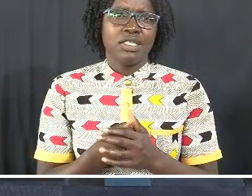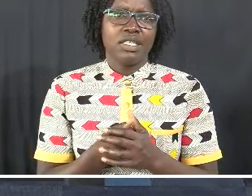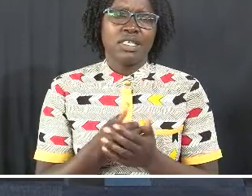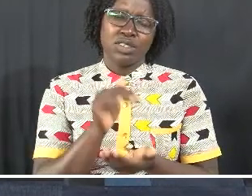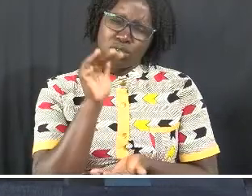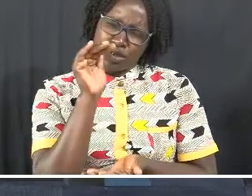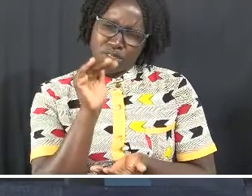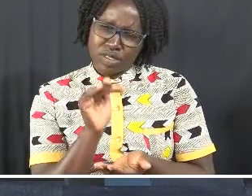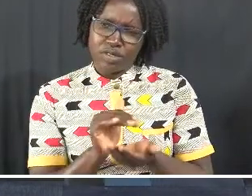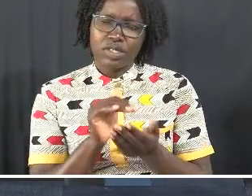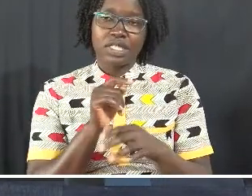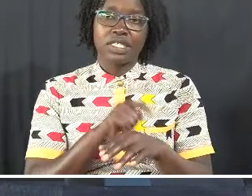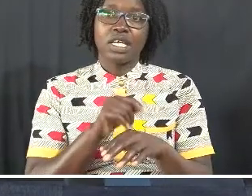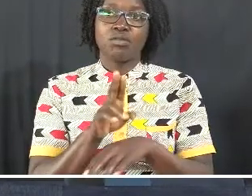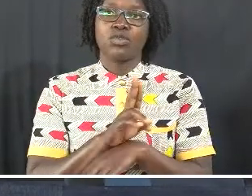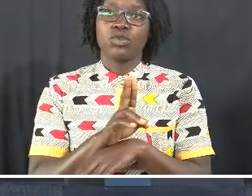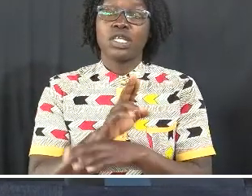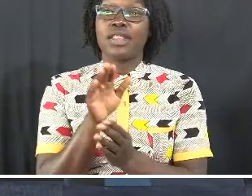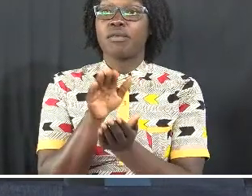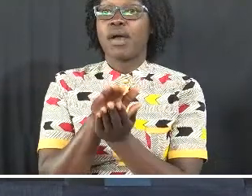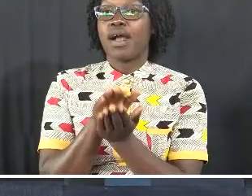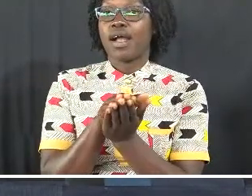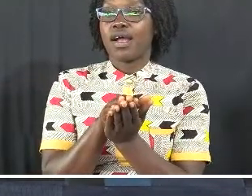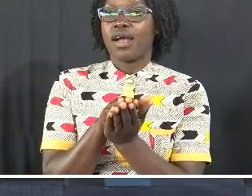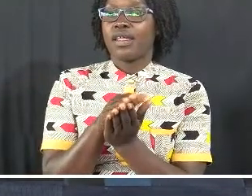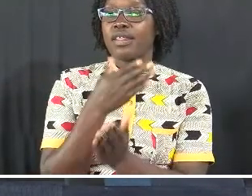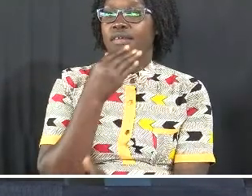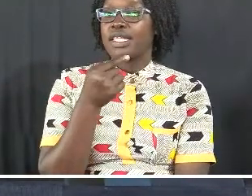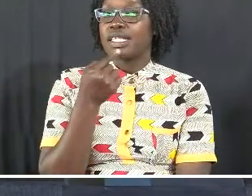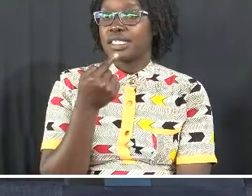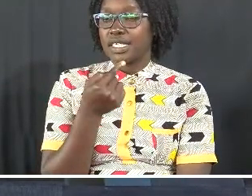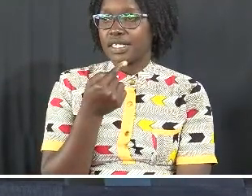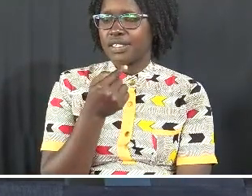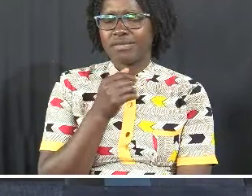reduce the time you spend at the bank? And the father said,